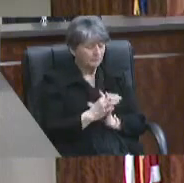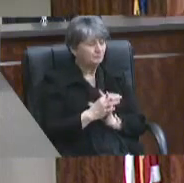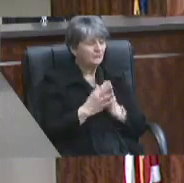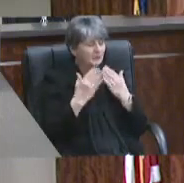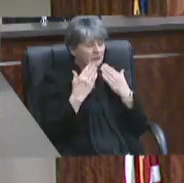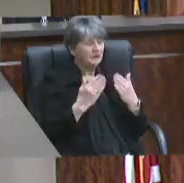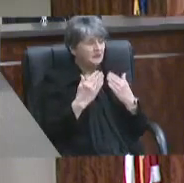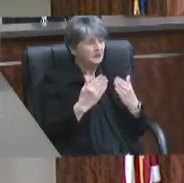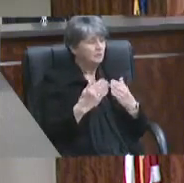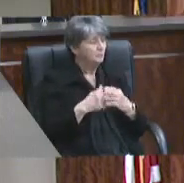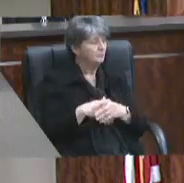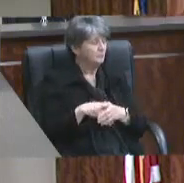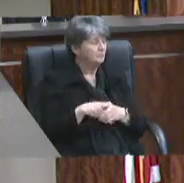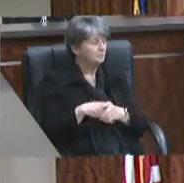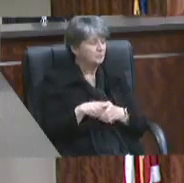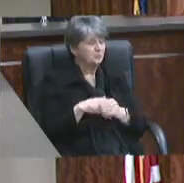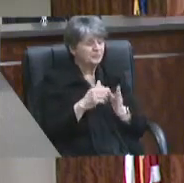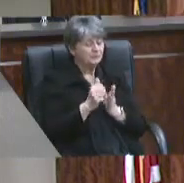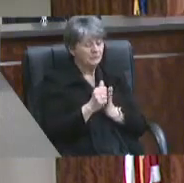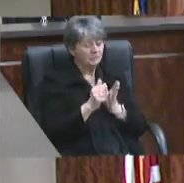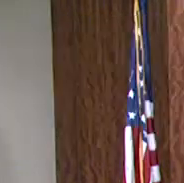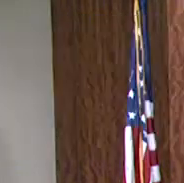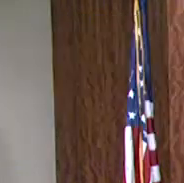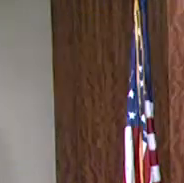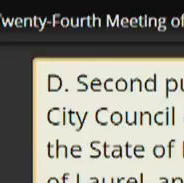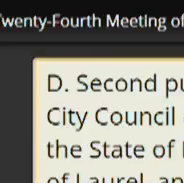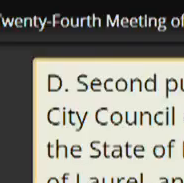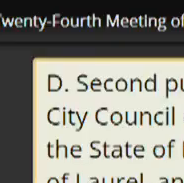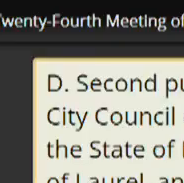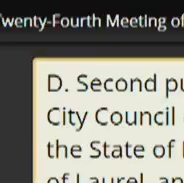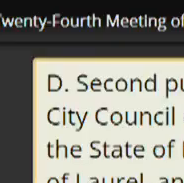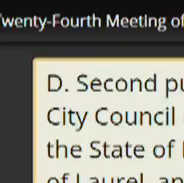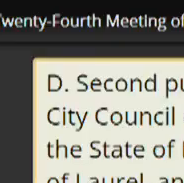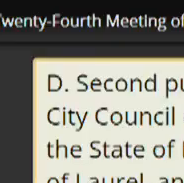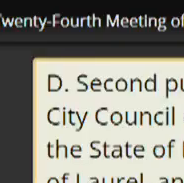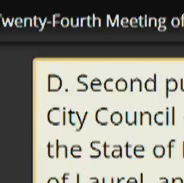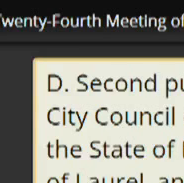Thank you. Agenda item 9 is special recognition.